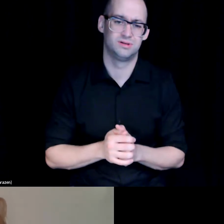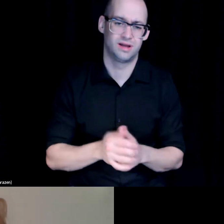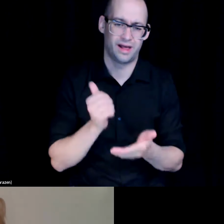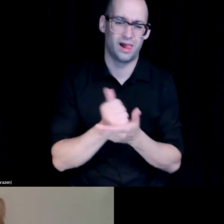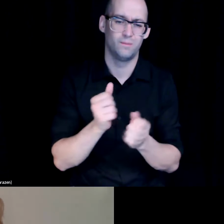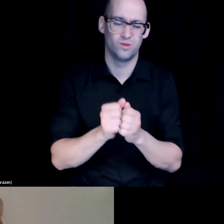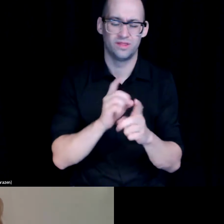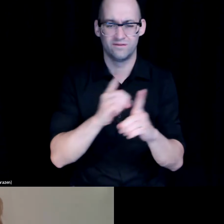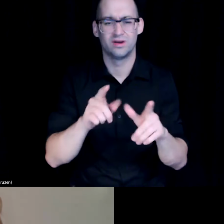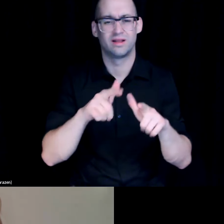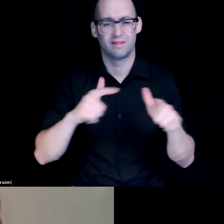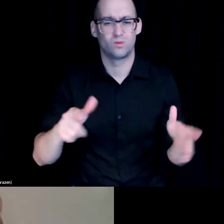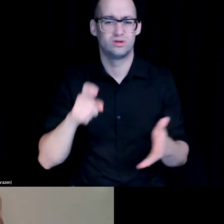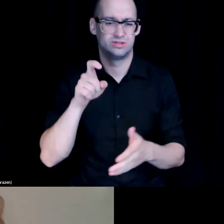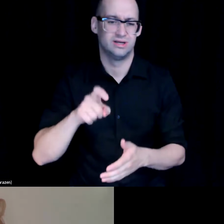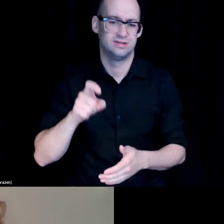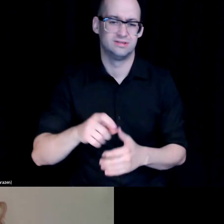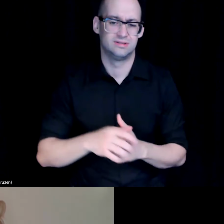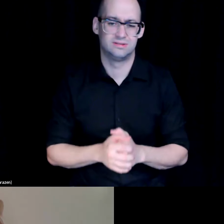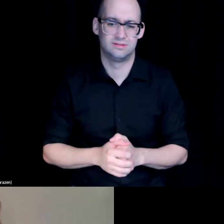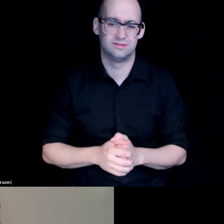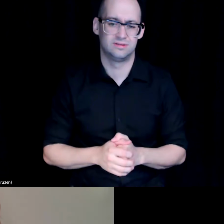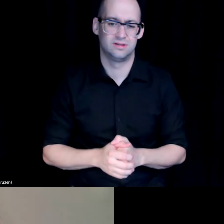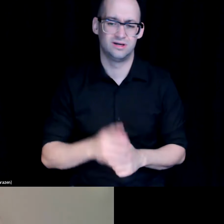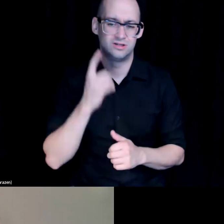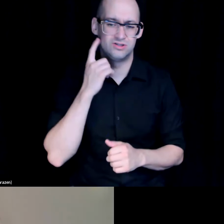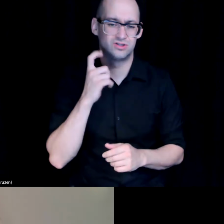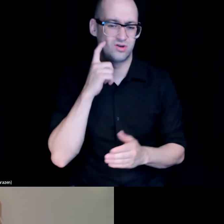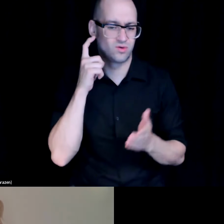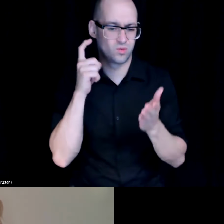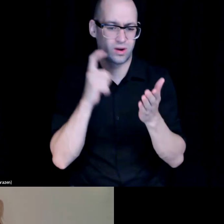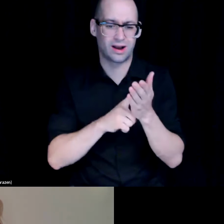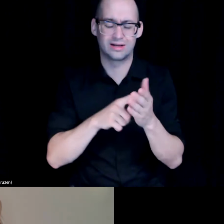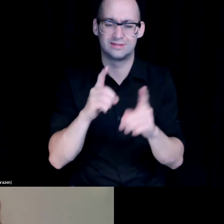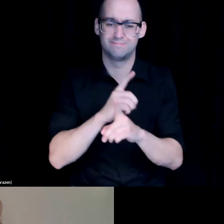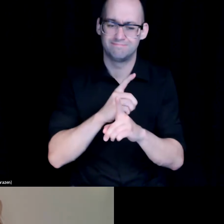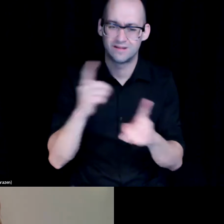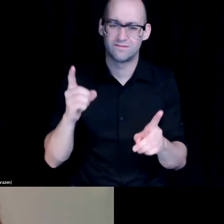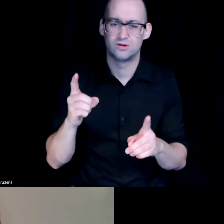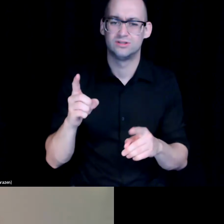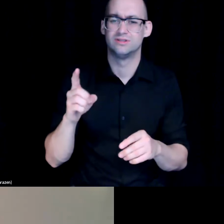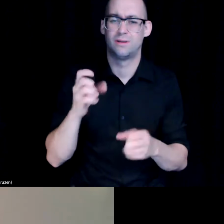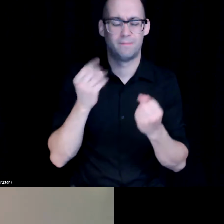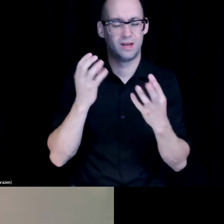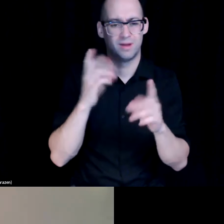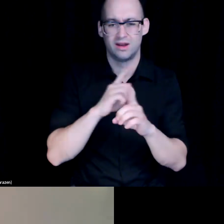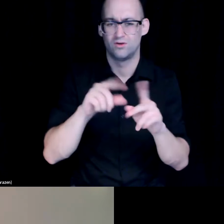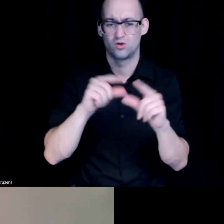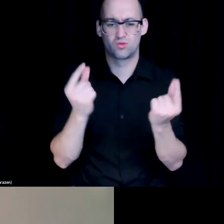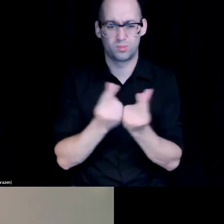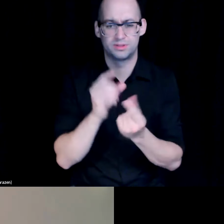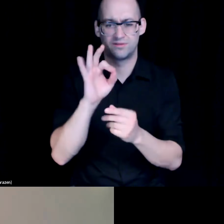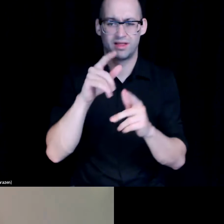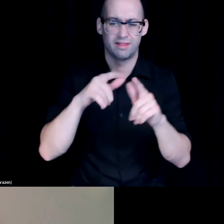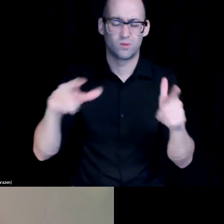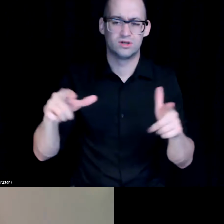language needs that are needed. I think just to recognize how diverse the diversity of the language needs are,